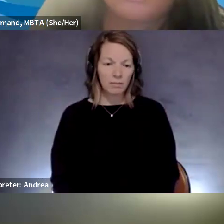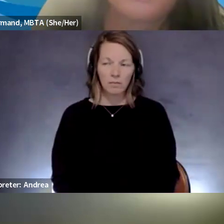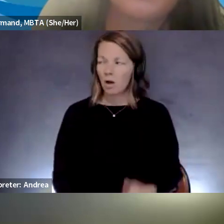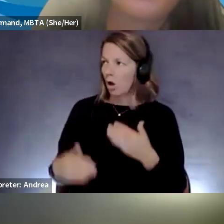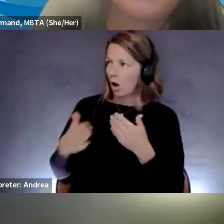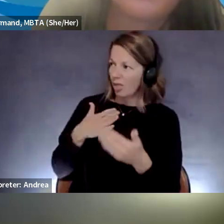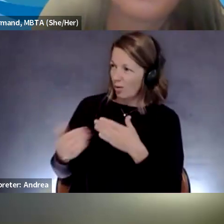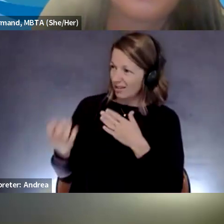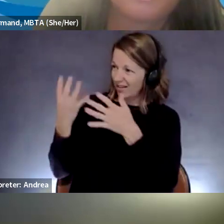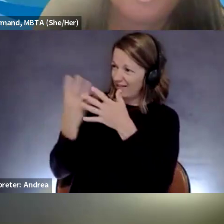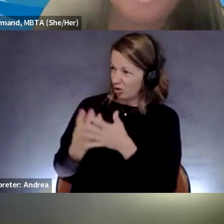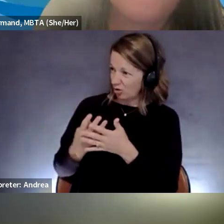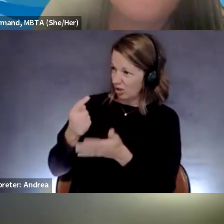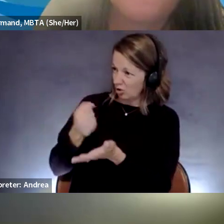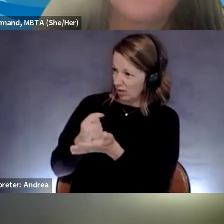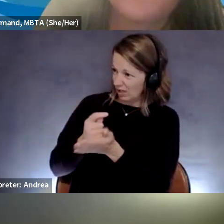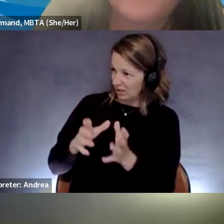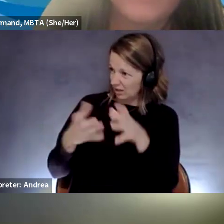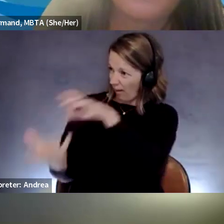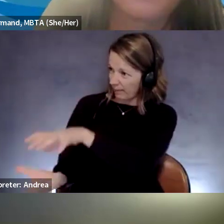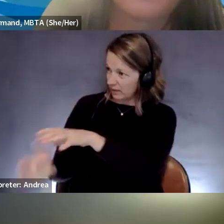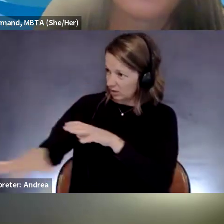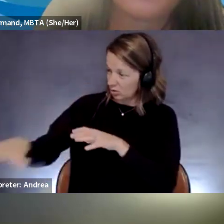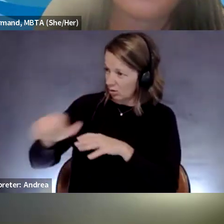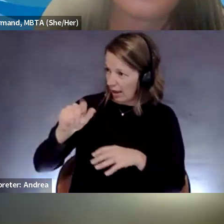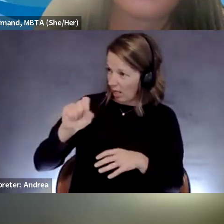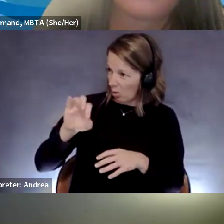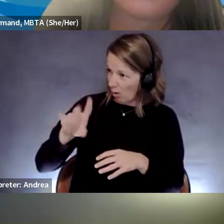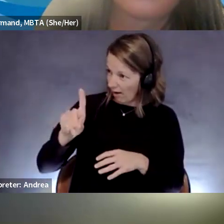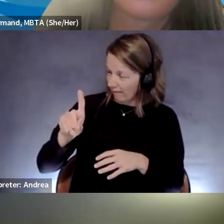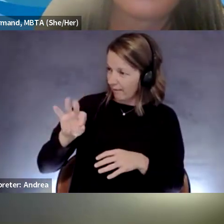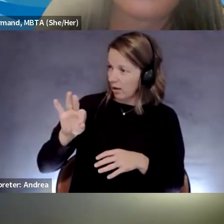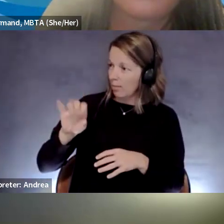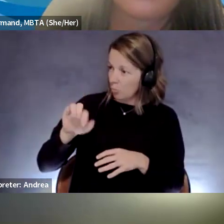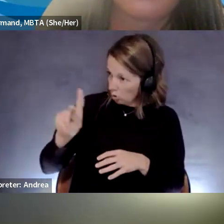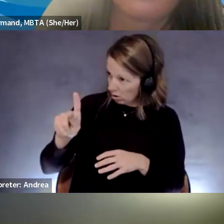Otherwise filtered and treated and dumped into the Alewife Brook or to the stormwater drains?